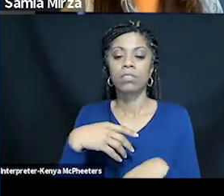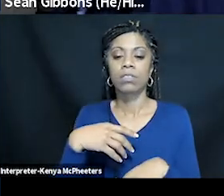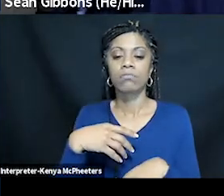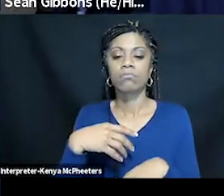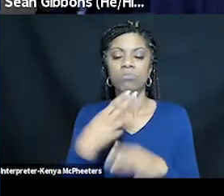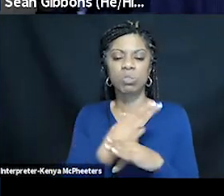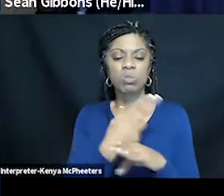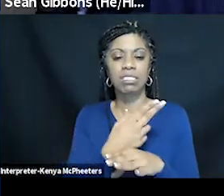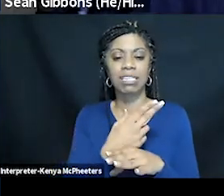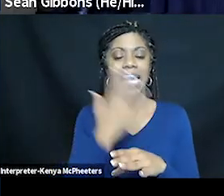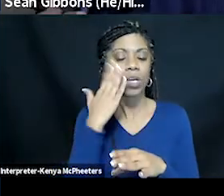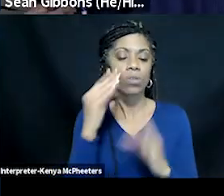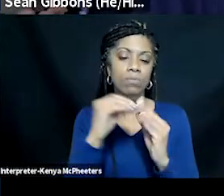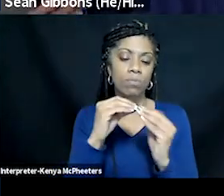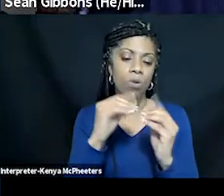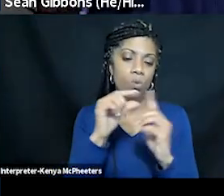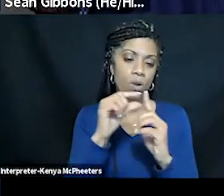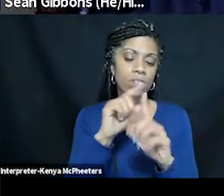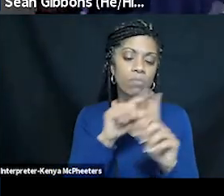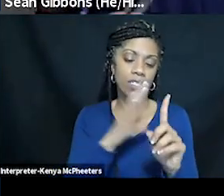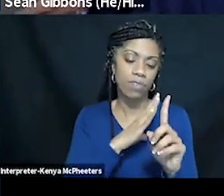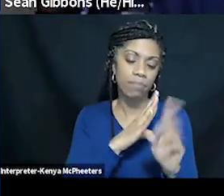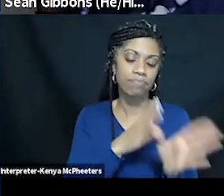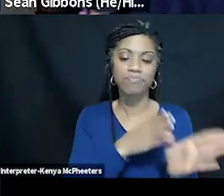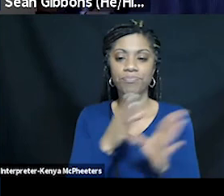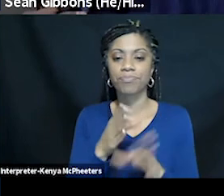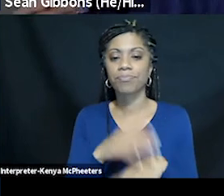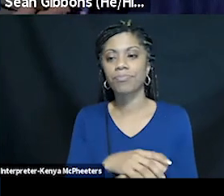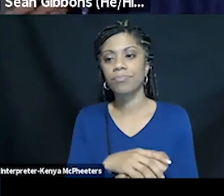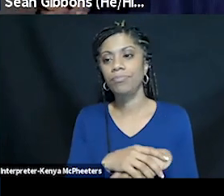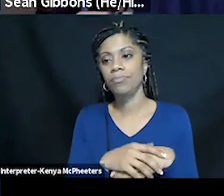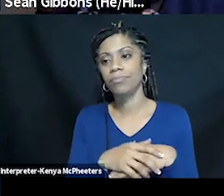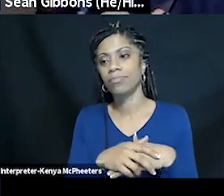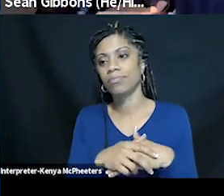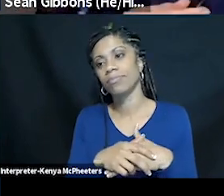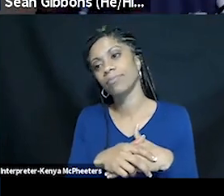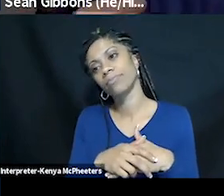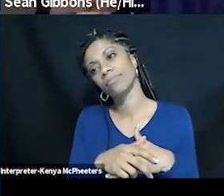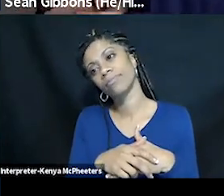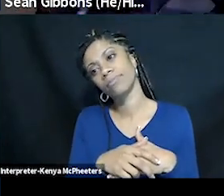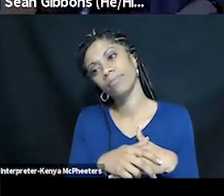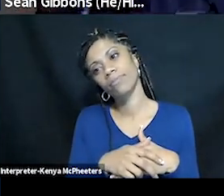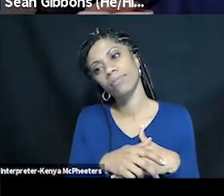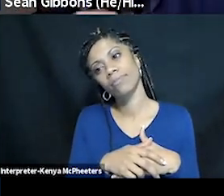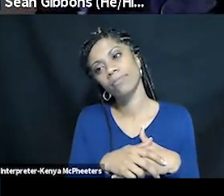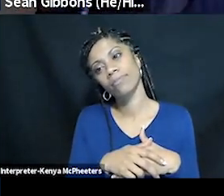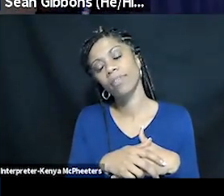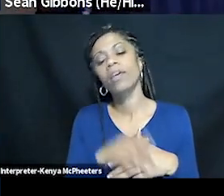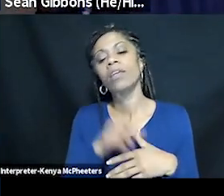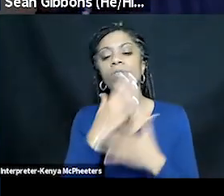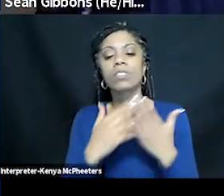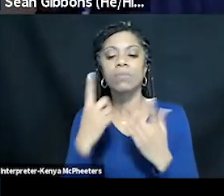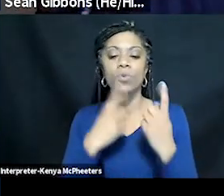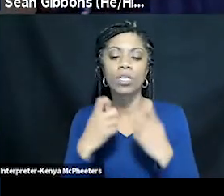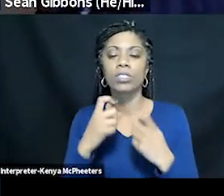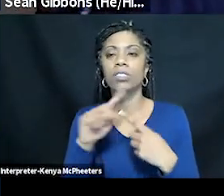Okay, next question coming in. I'll just remind you, when we talk about low income, this is not the way we, there was a couple questions in here about underrepresented,